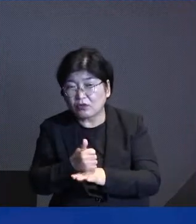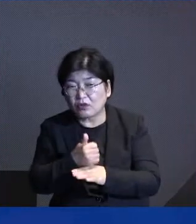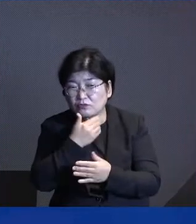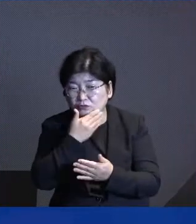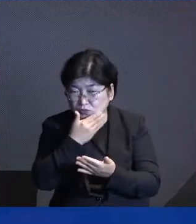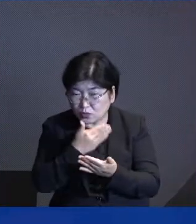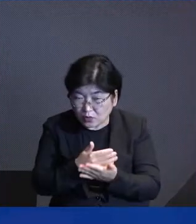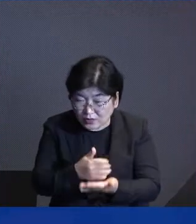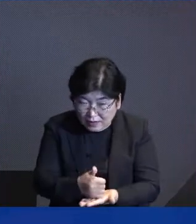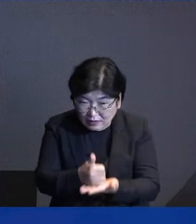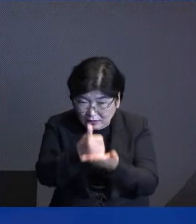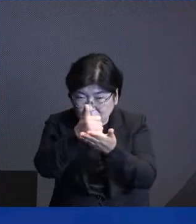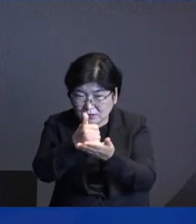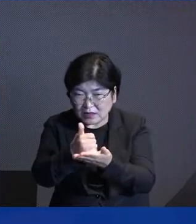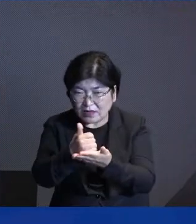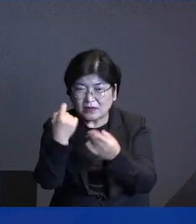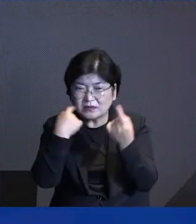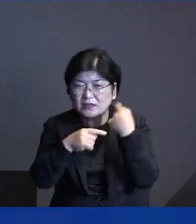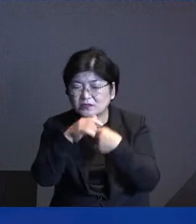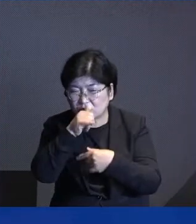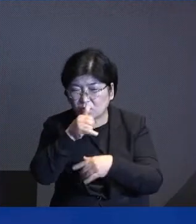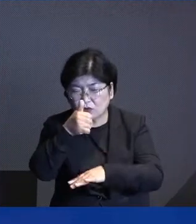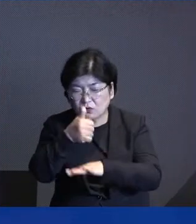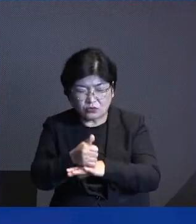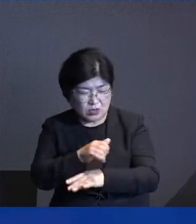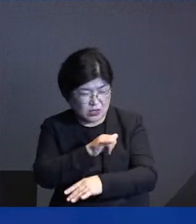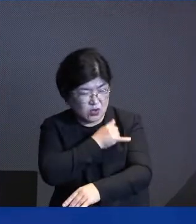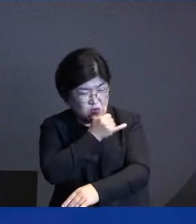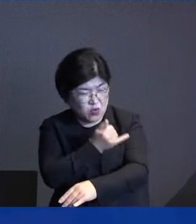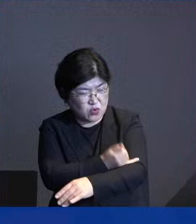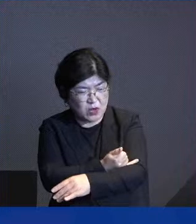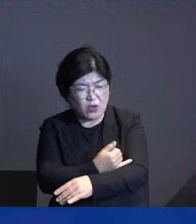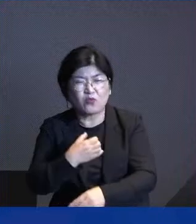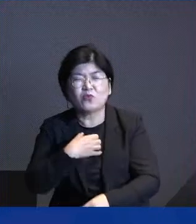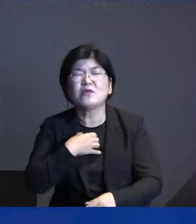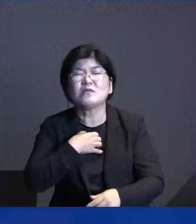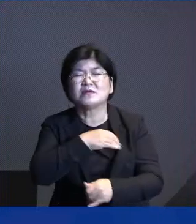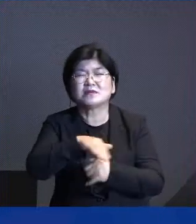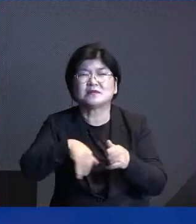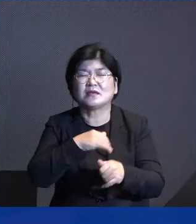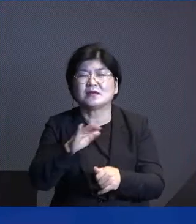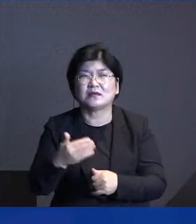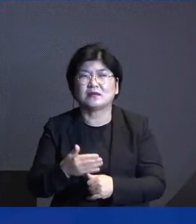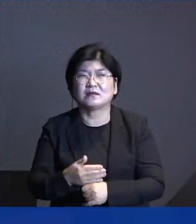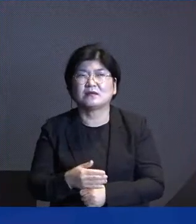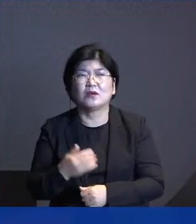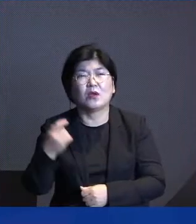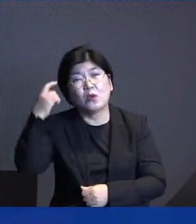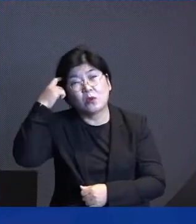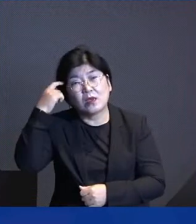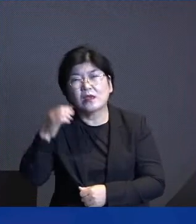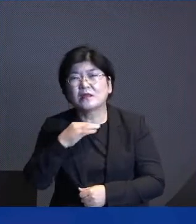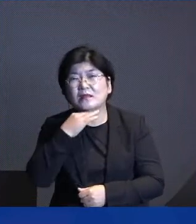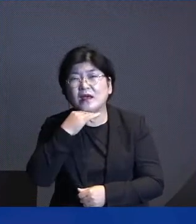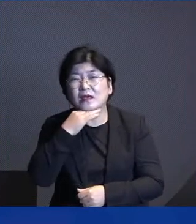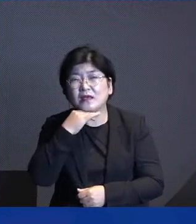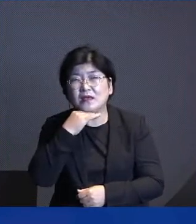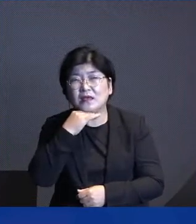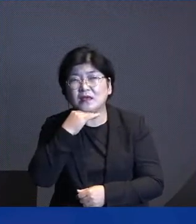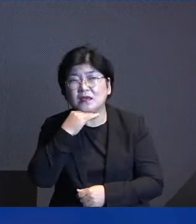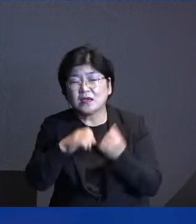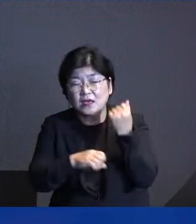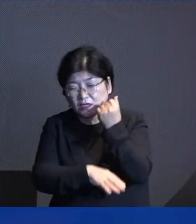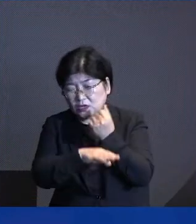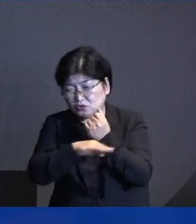important. We do lack an age-based standard, be it a national or international standard of rights, which we can